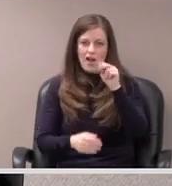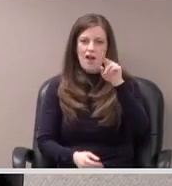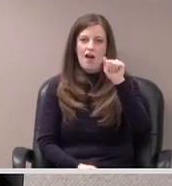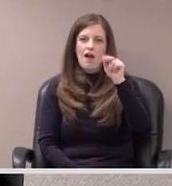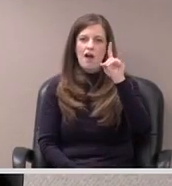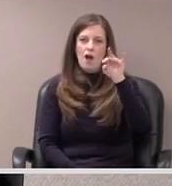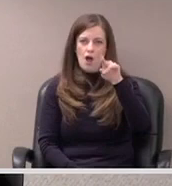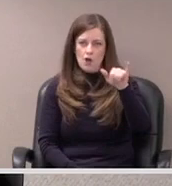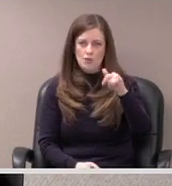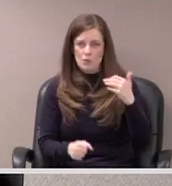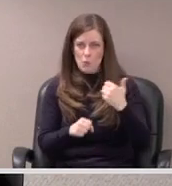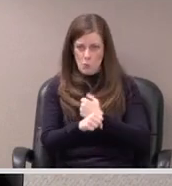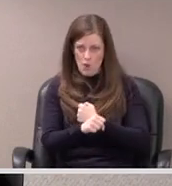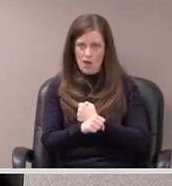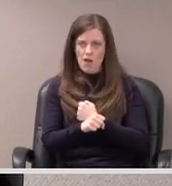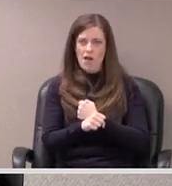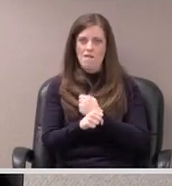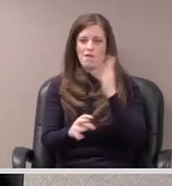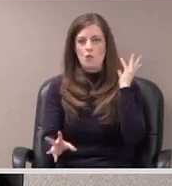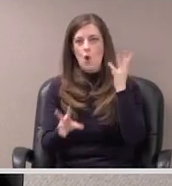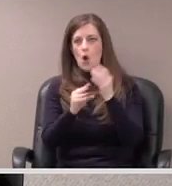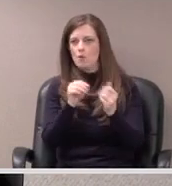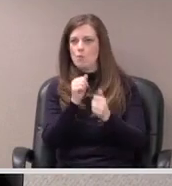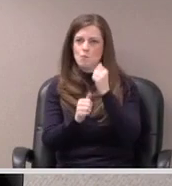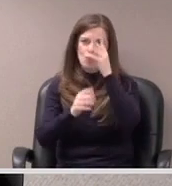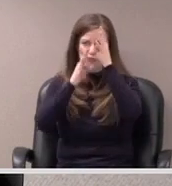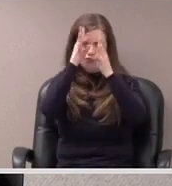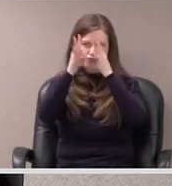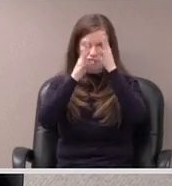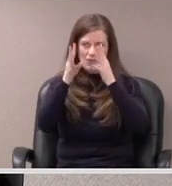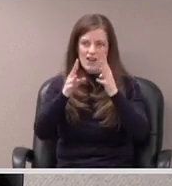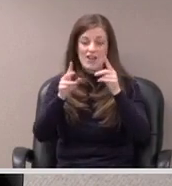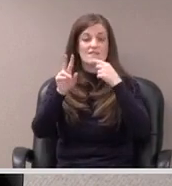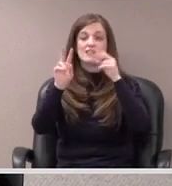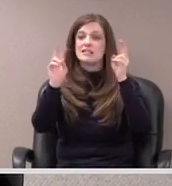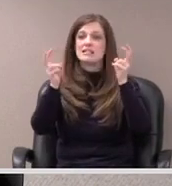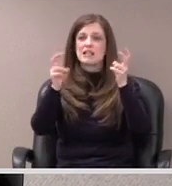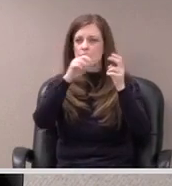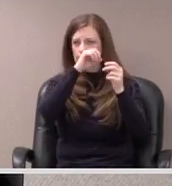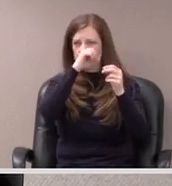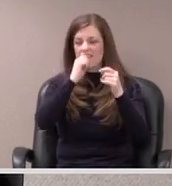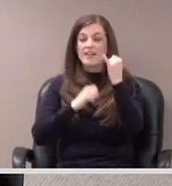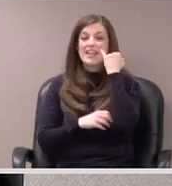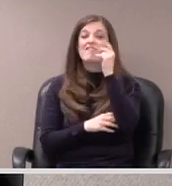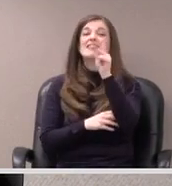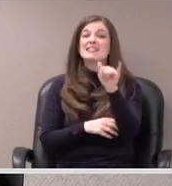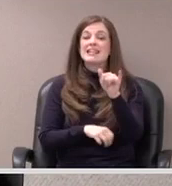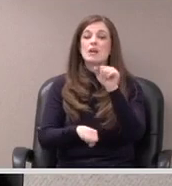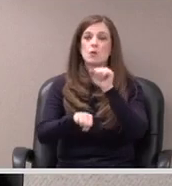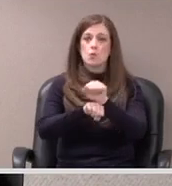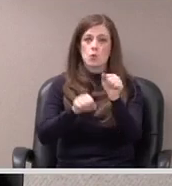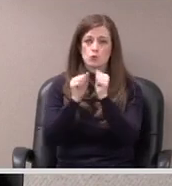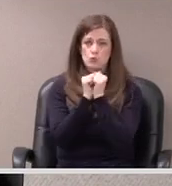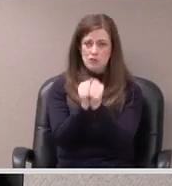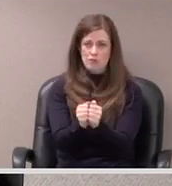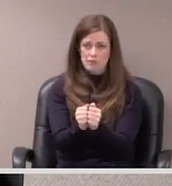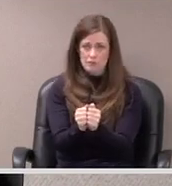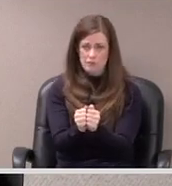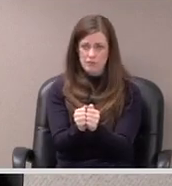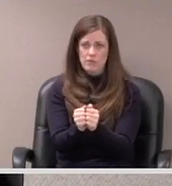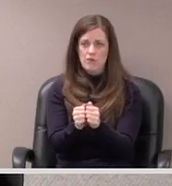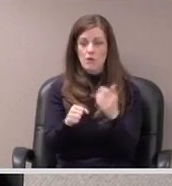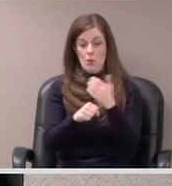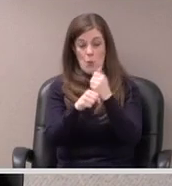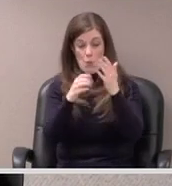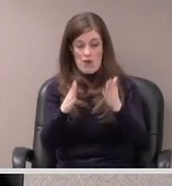for having the overall most creative poster. It was entitled "If Kentucky Worked Together." The winners